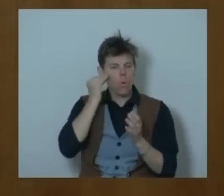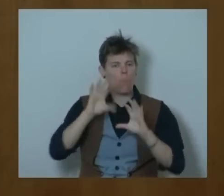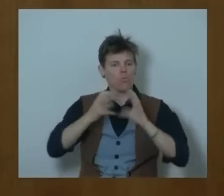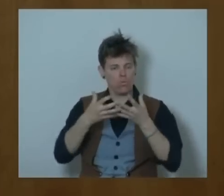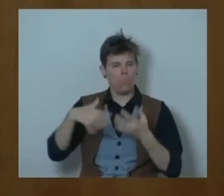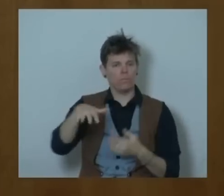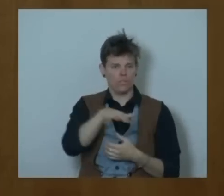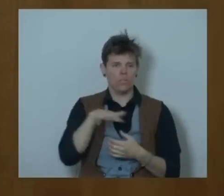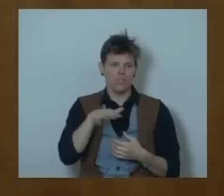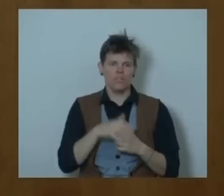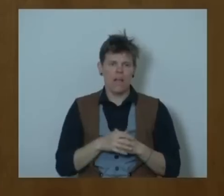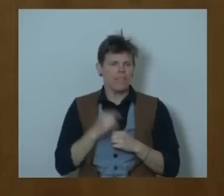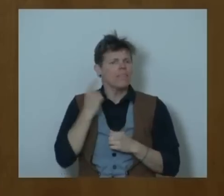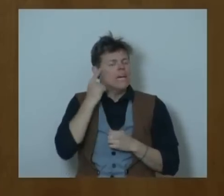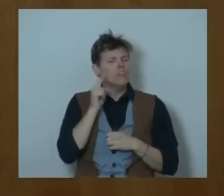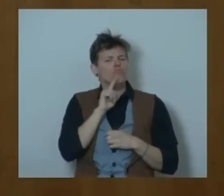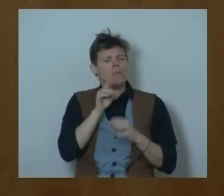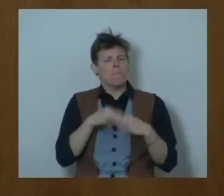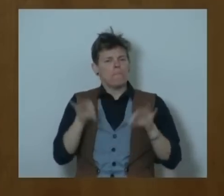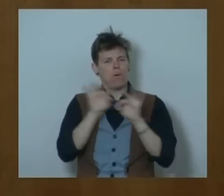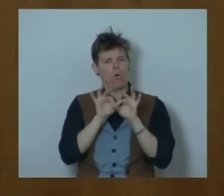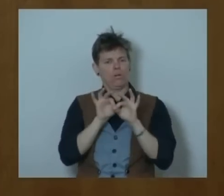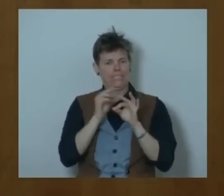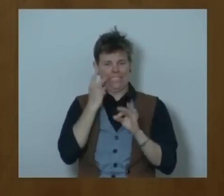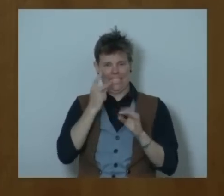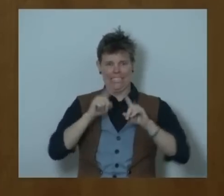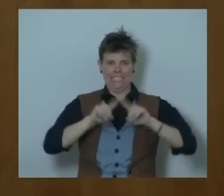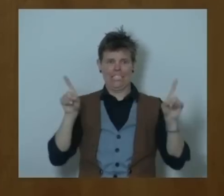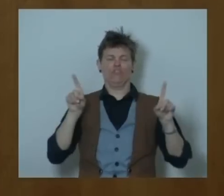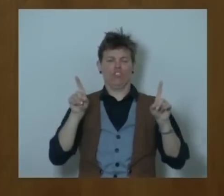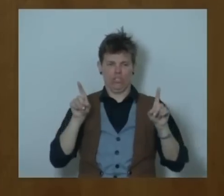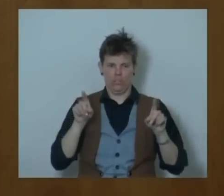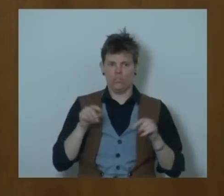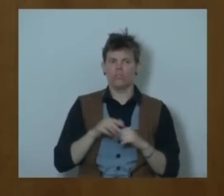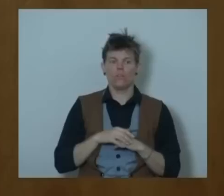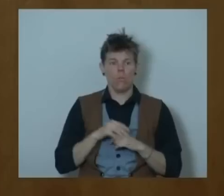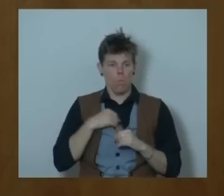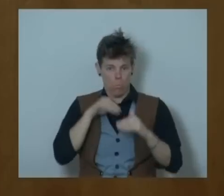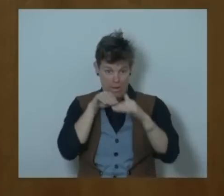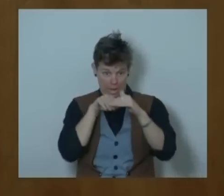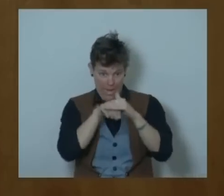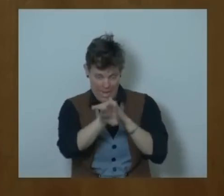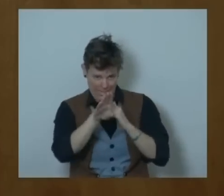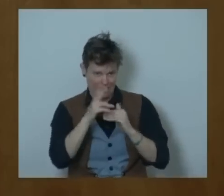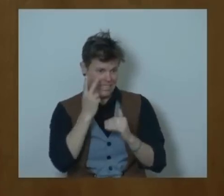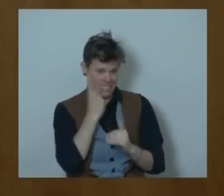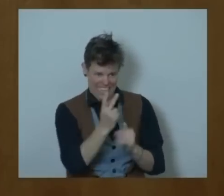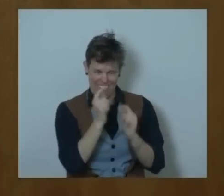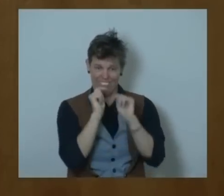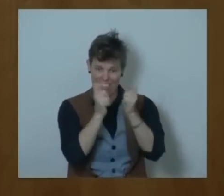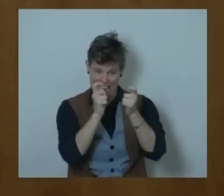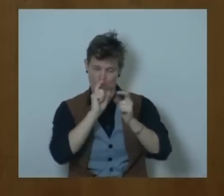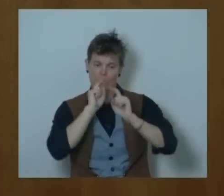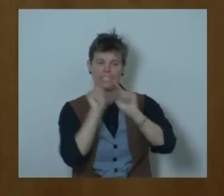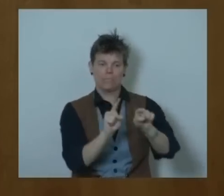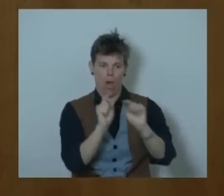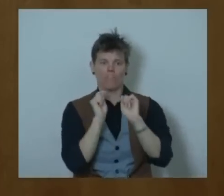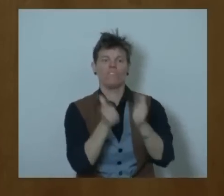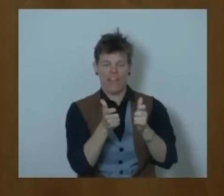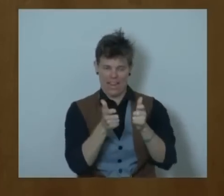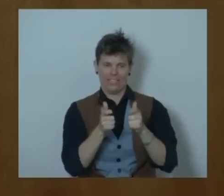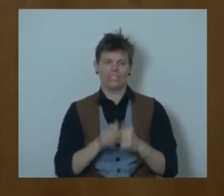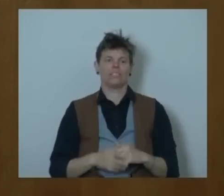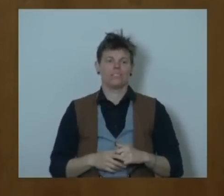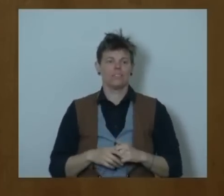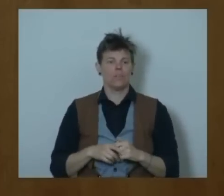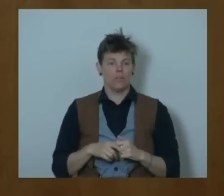really important to see what a difference it makes when you can get in there quickly, and now we want to get in there before it gets there and keep it out. So that's